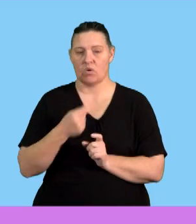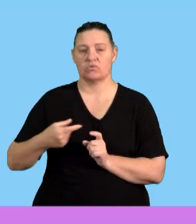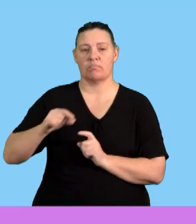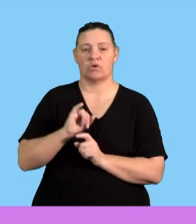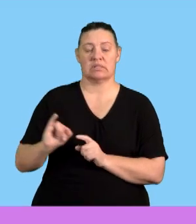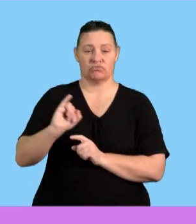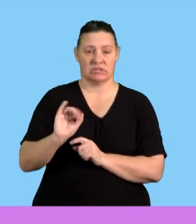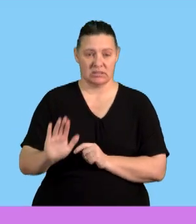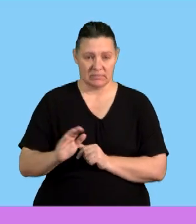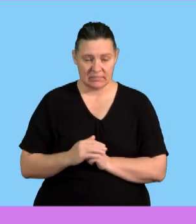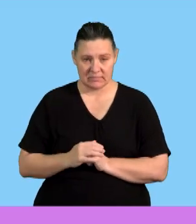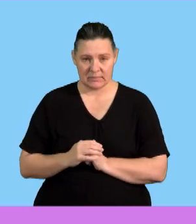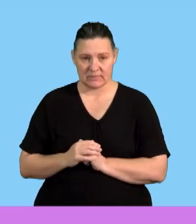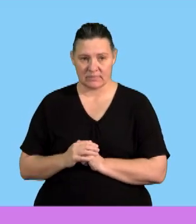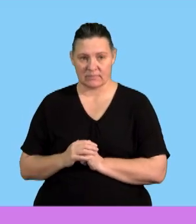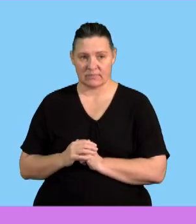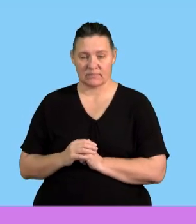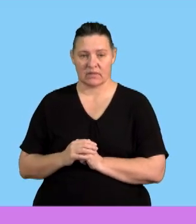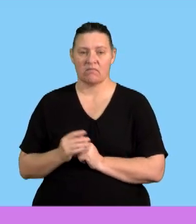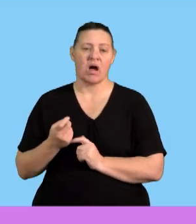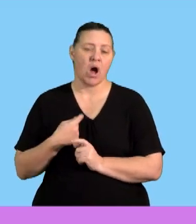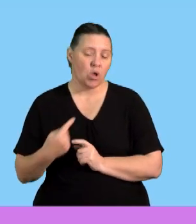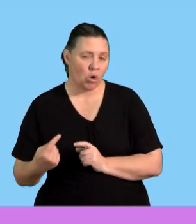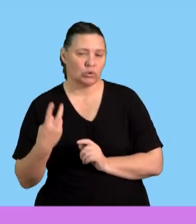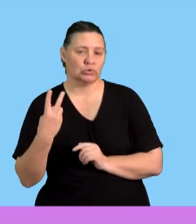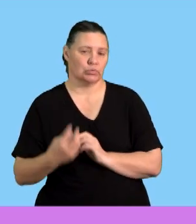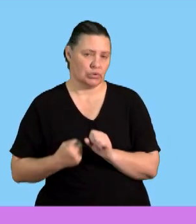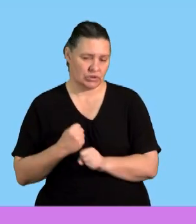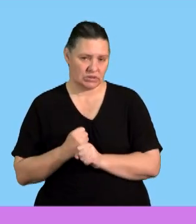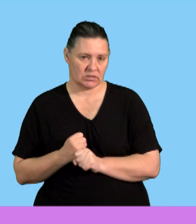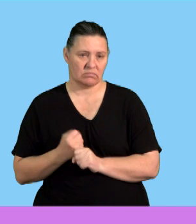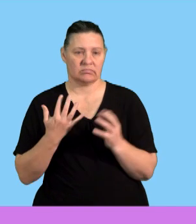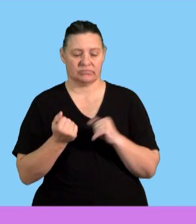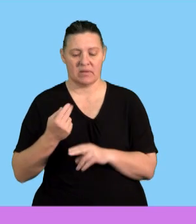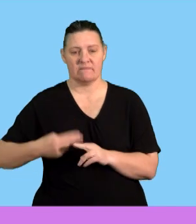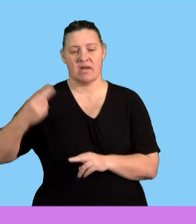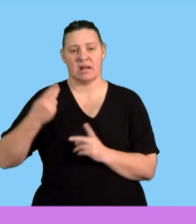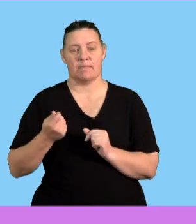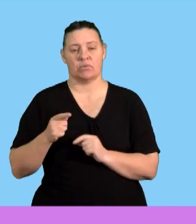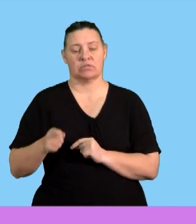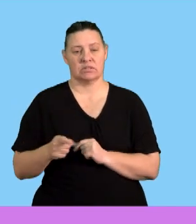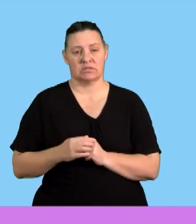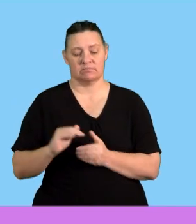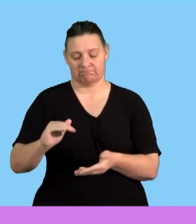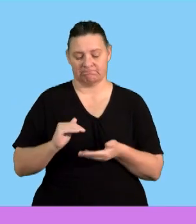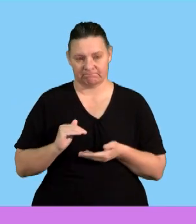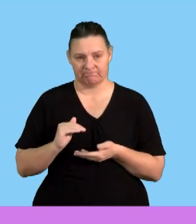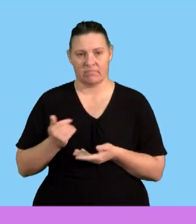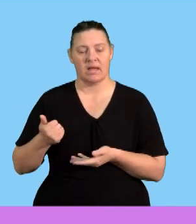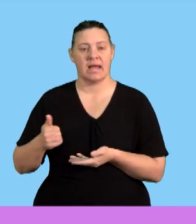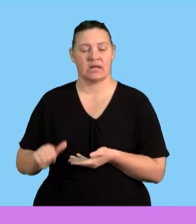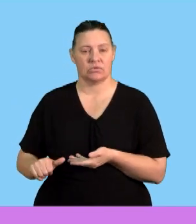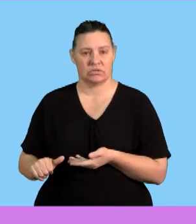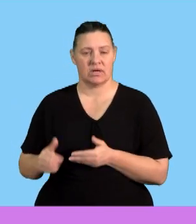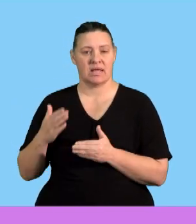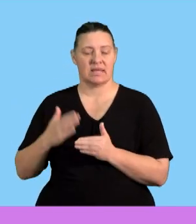use compound interest for the 2 years time period. Calculate the final amount that will be in